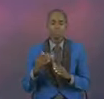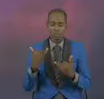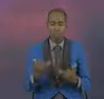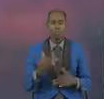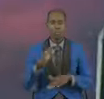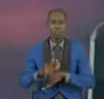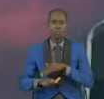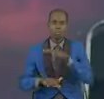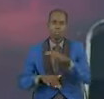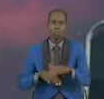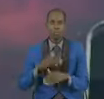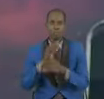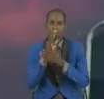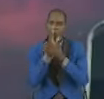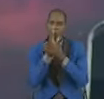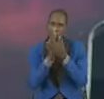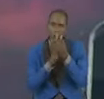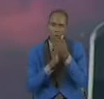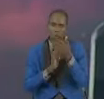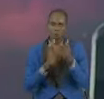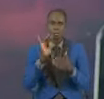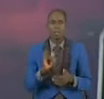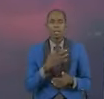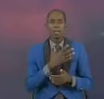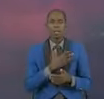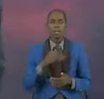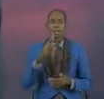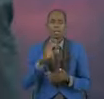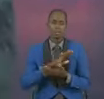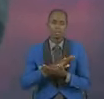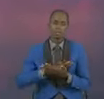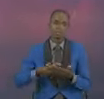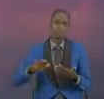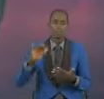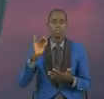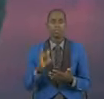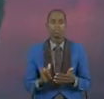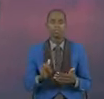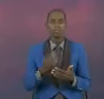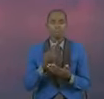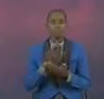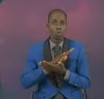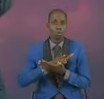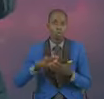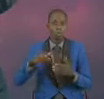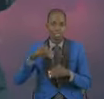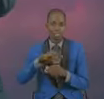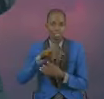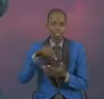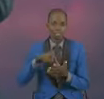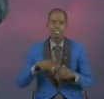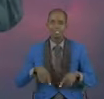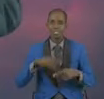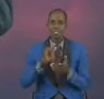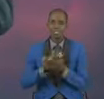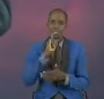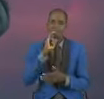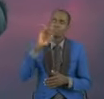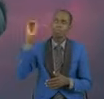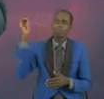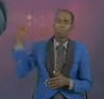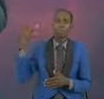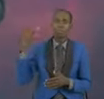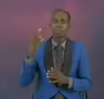and righteously. We should walk holily in this life. That's grace. If you have another kind of